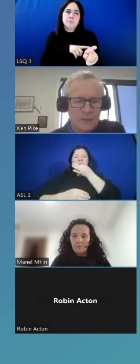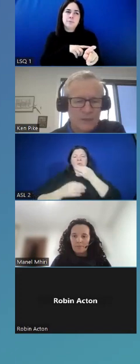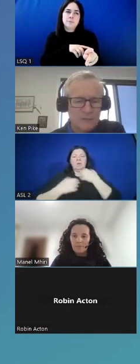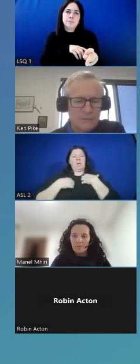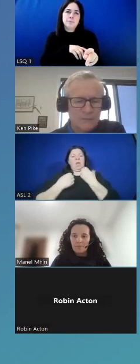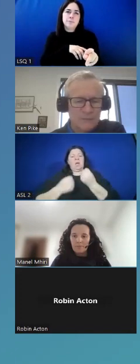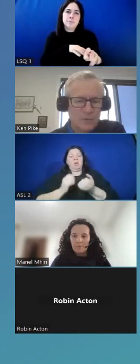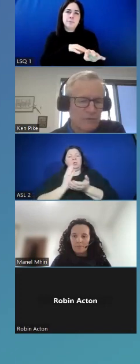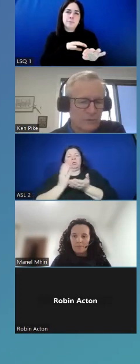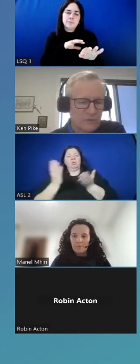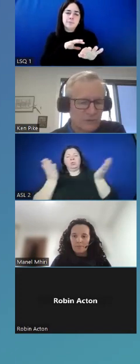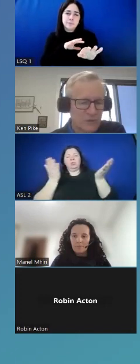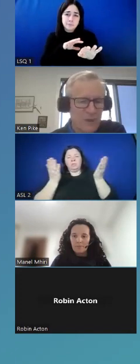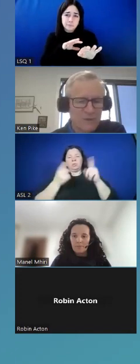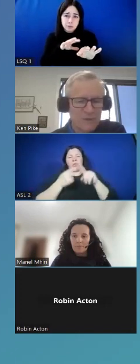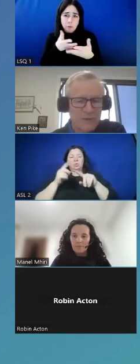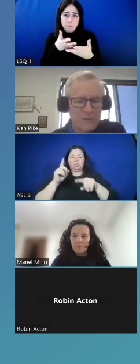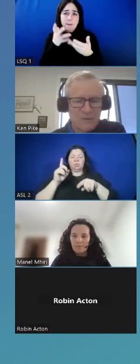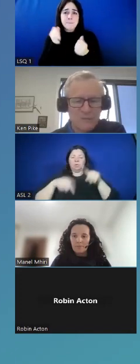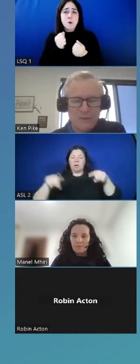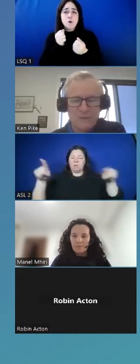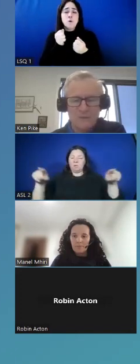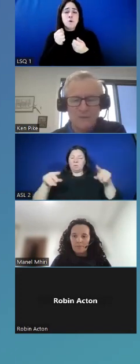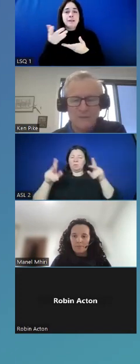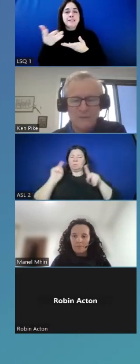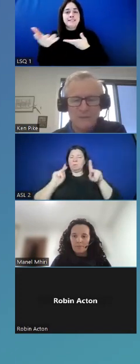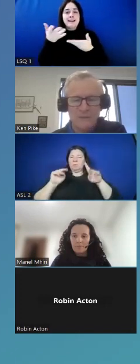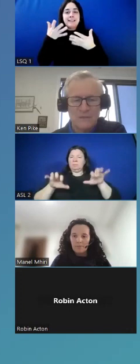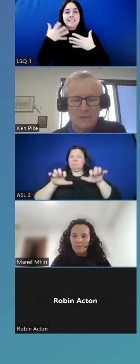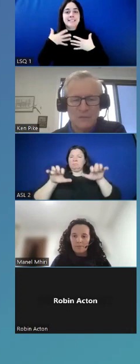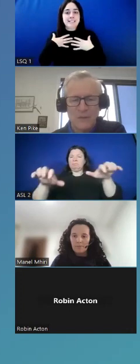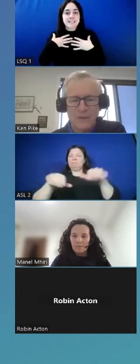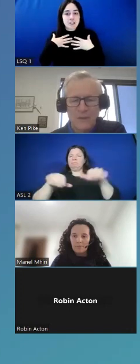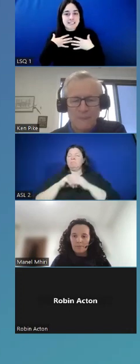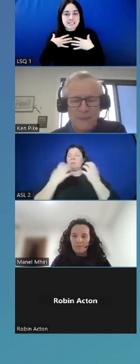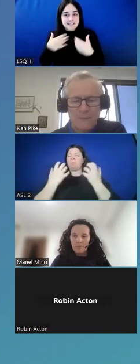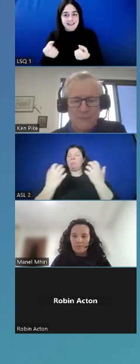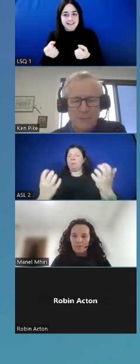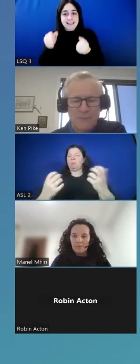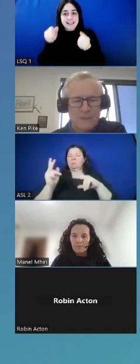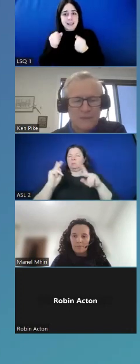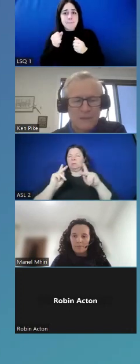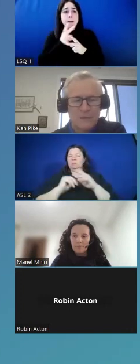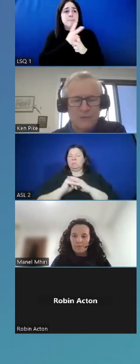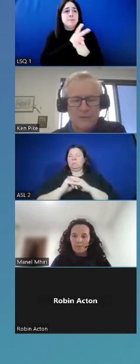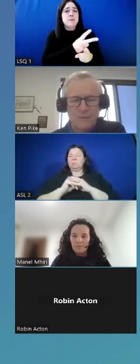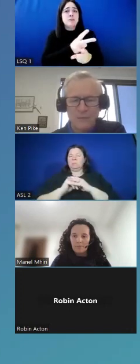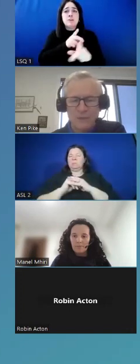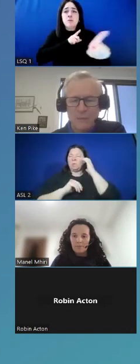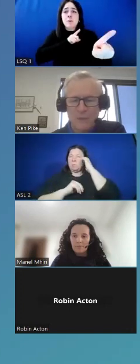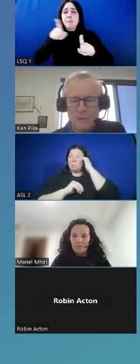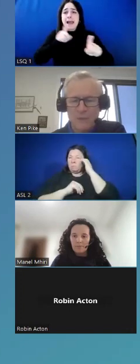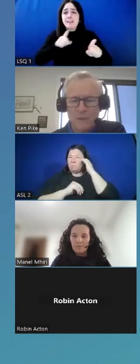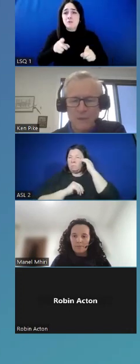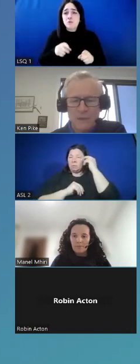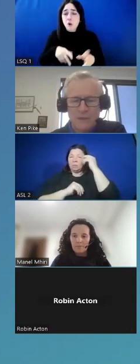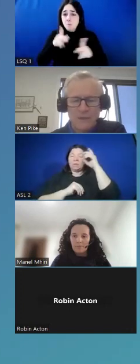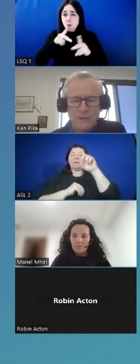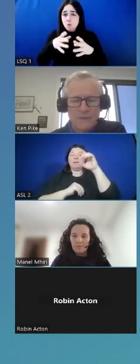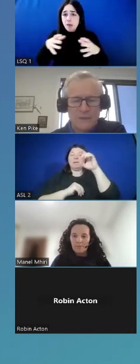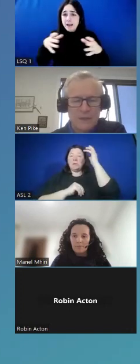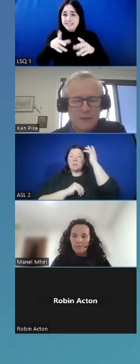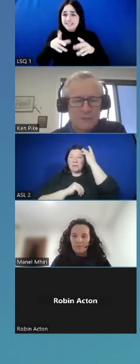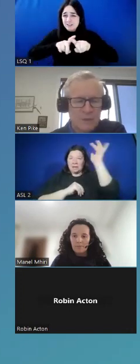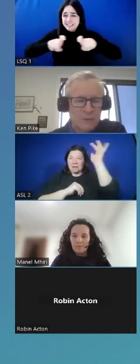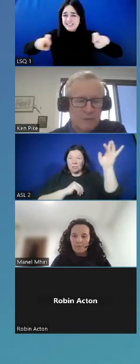services to diverse populations, but in this sense to people with an intellectual disability, and what are the